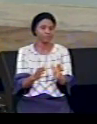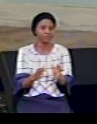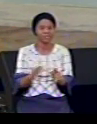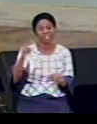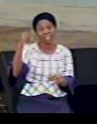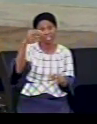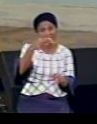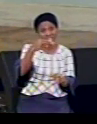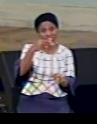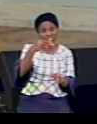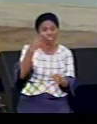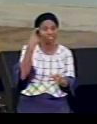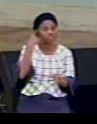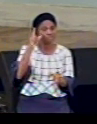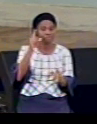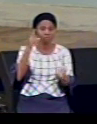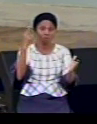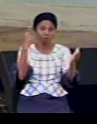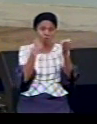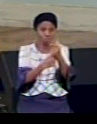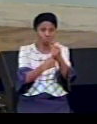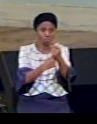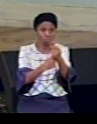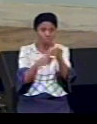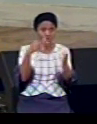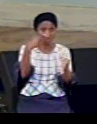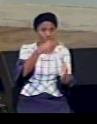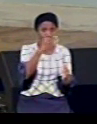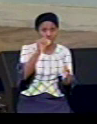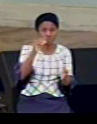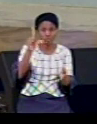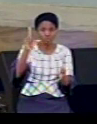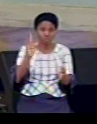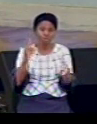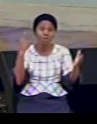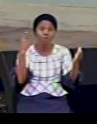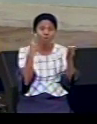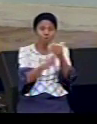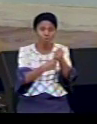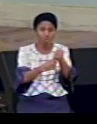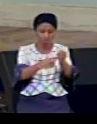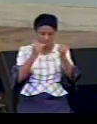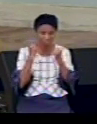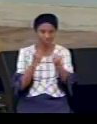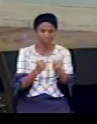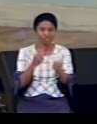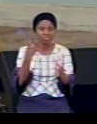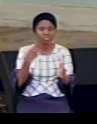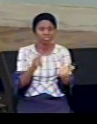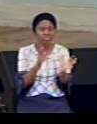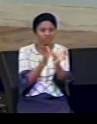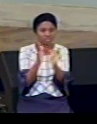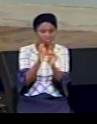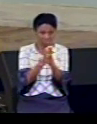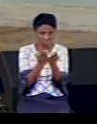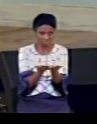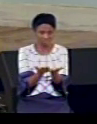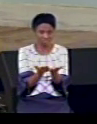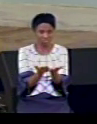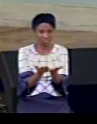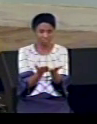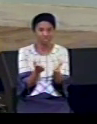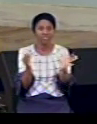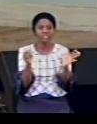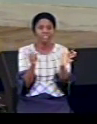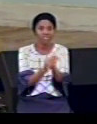hold fast scripture. Hold fast the scripture.